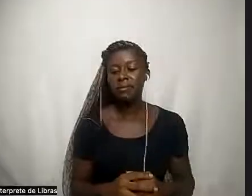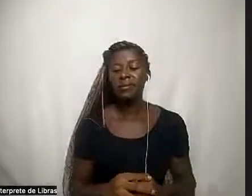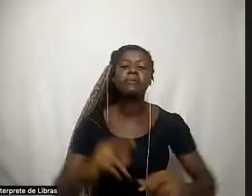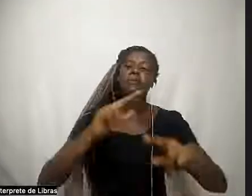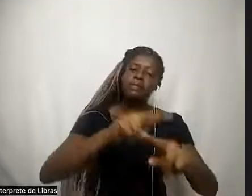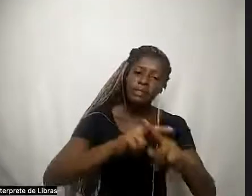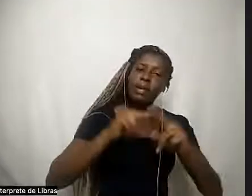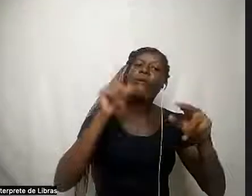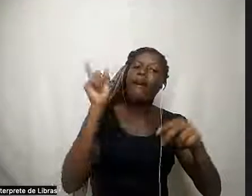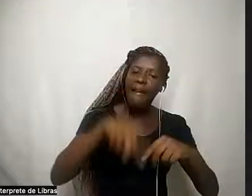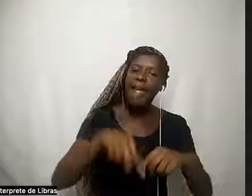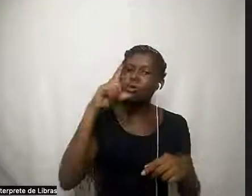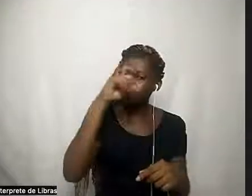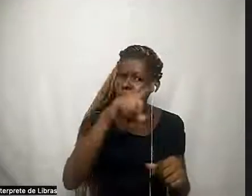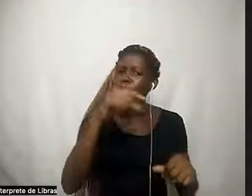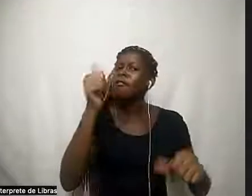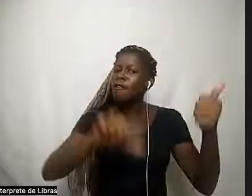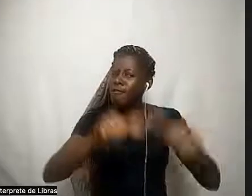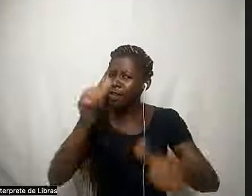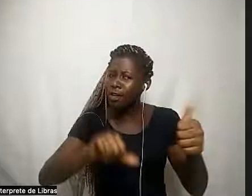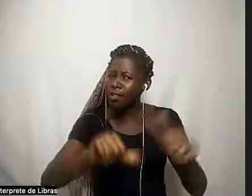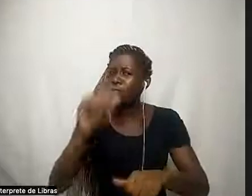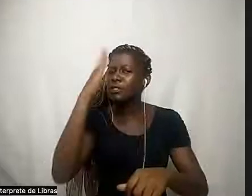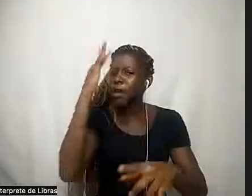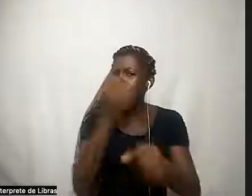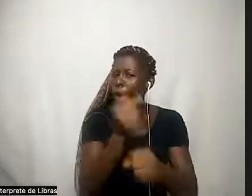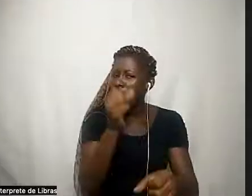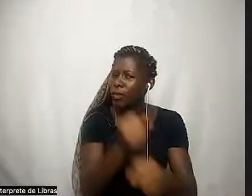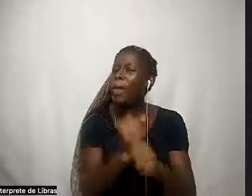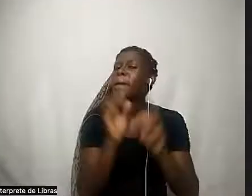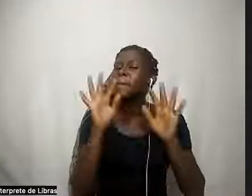graph of recovery or